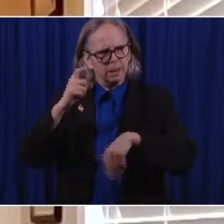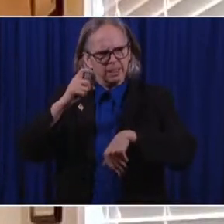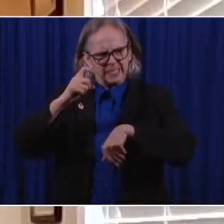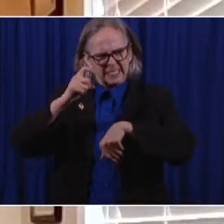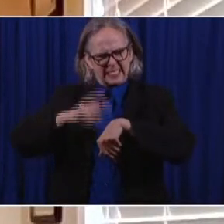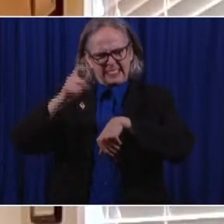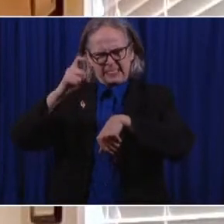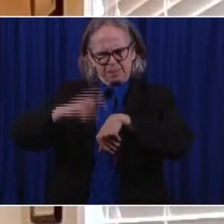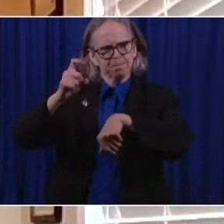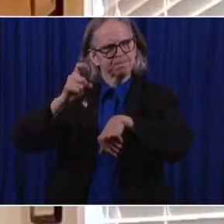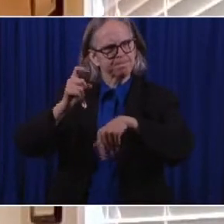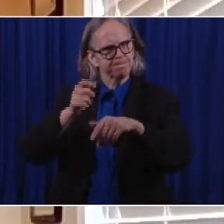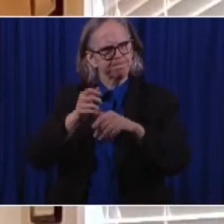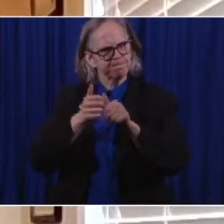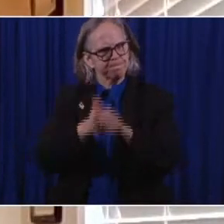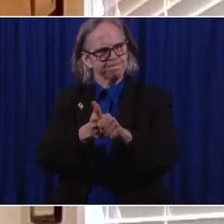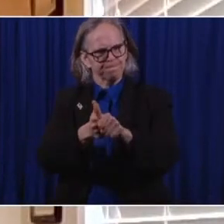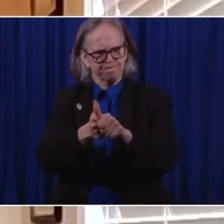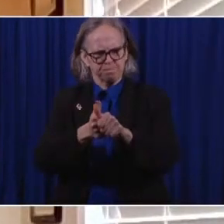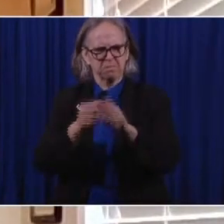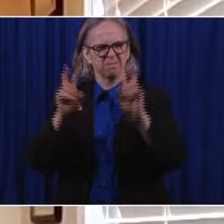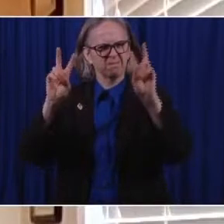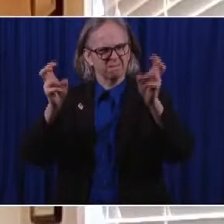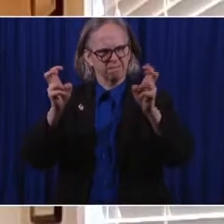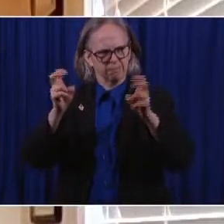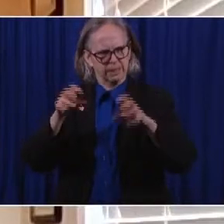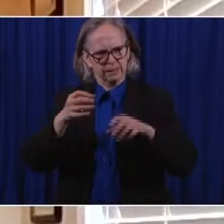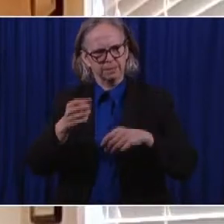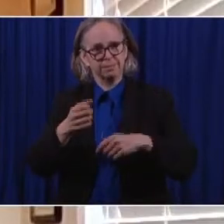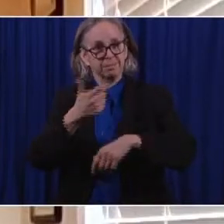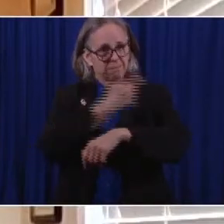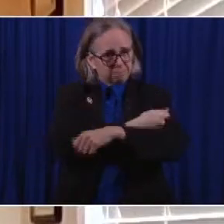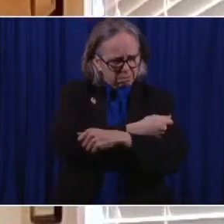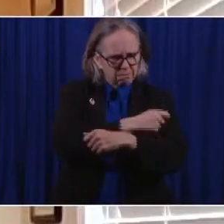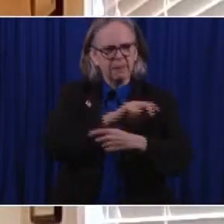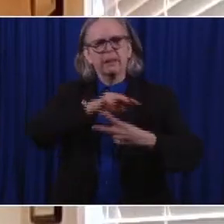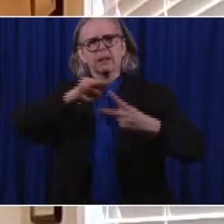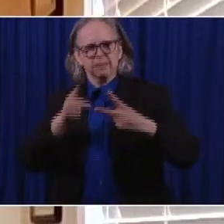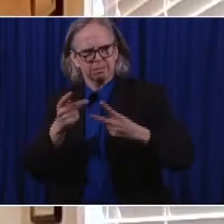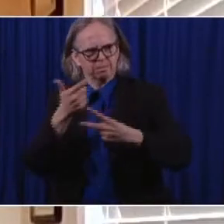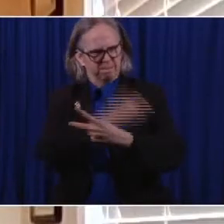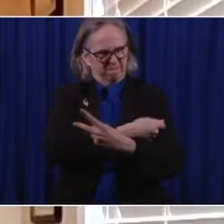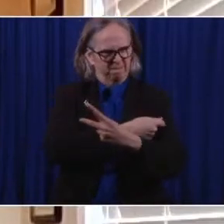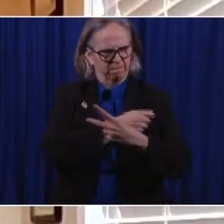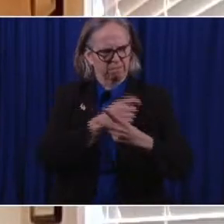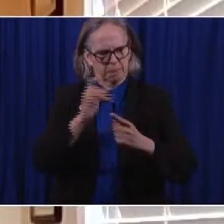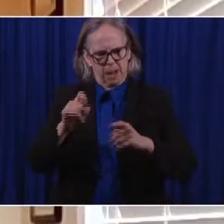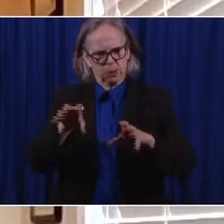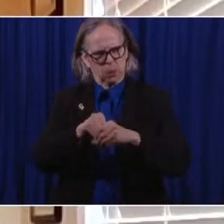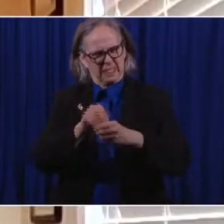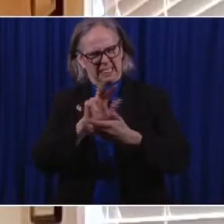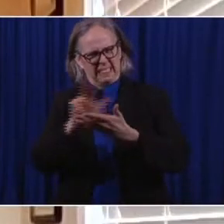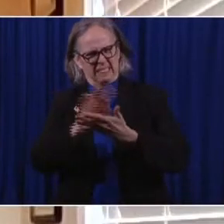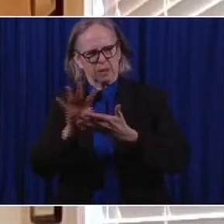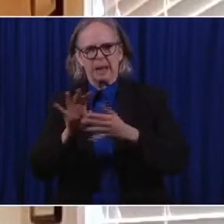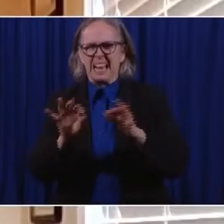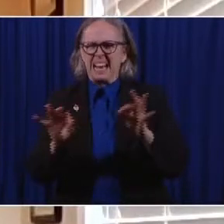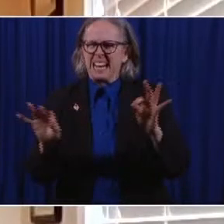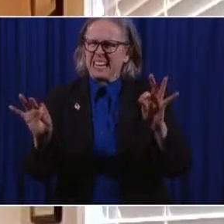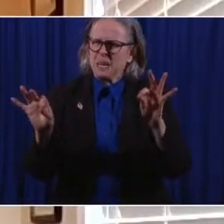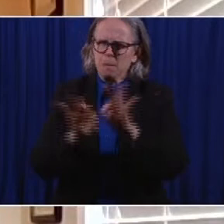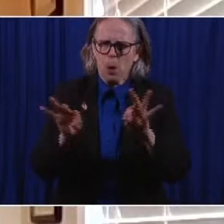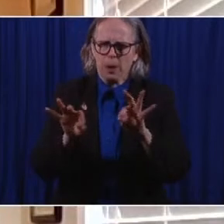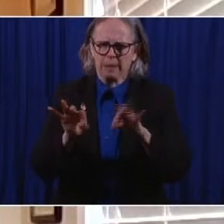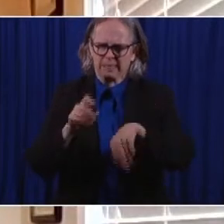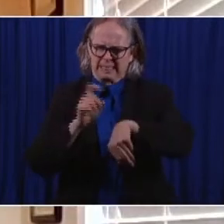But doing it within the expected and appropriate time window, we believe to be very important for assuring that